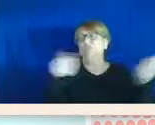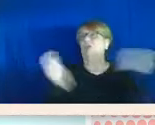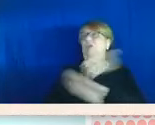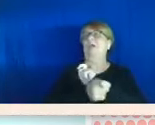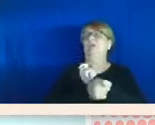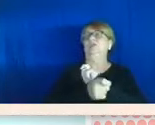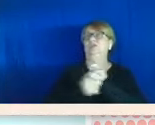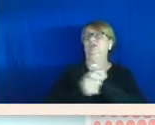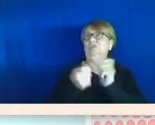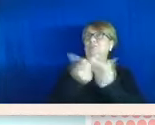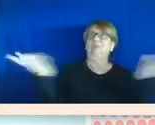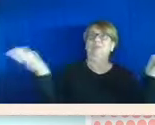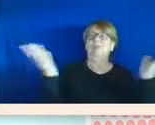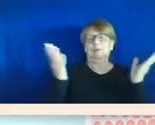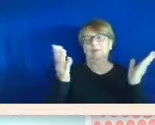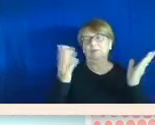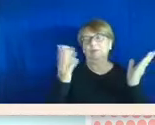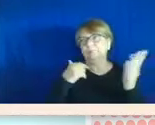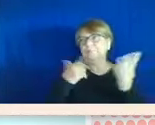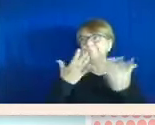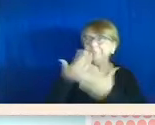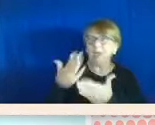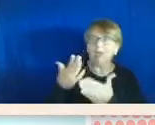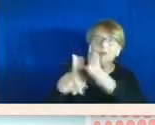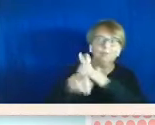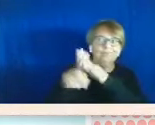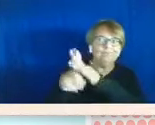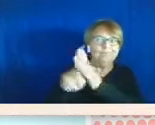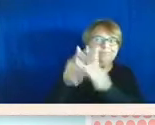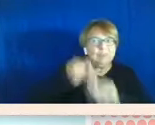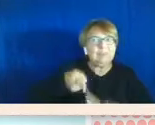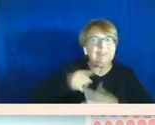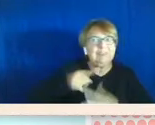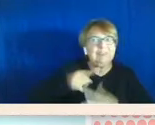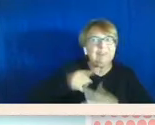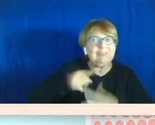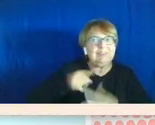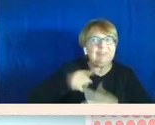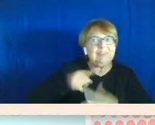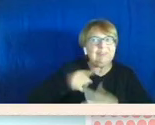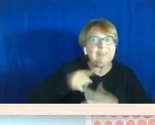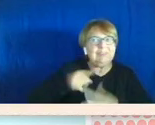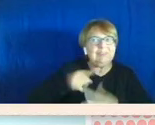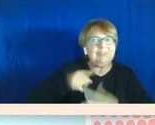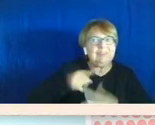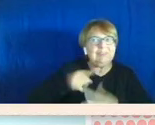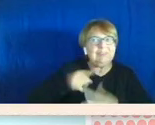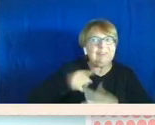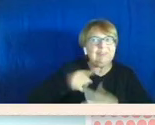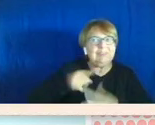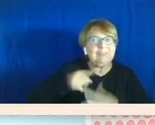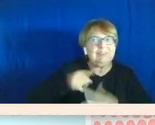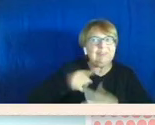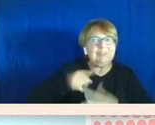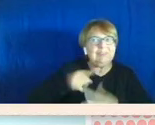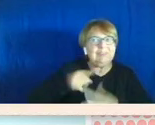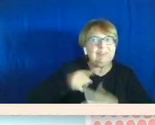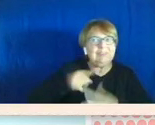bringing up some of the specific things. Is there anything, you know, that you can add to it? You've had a few questions about it a little bit in terms